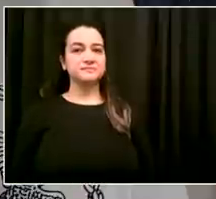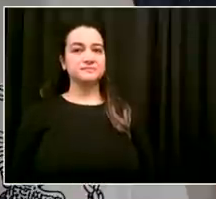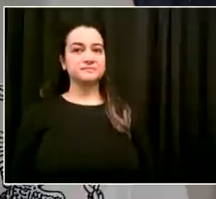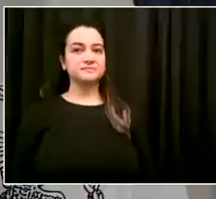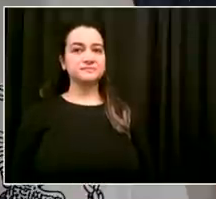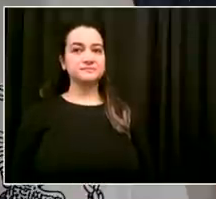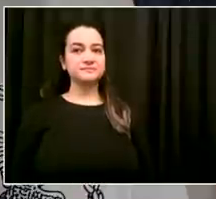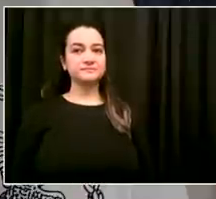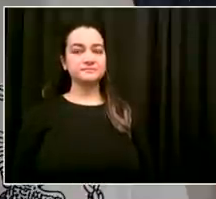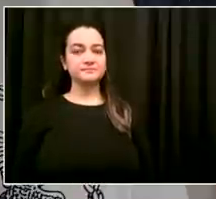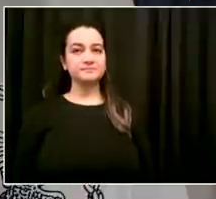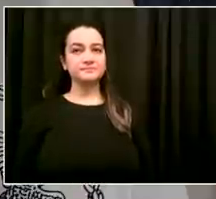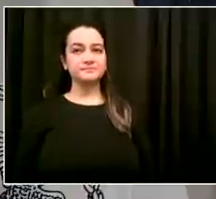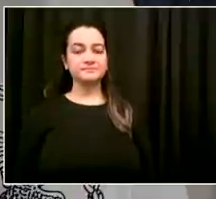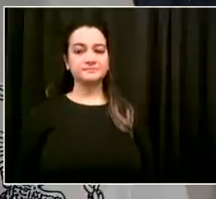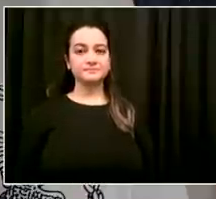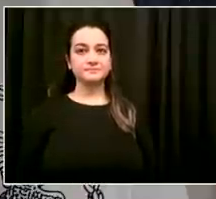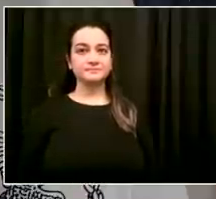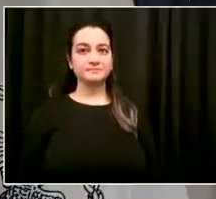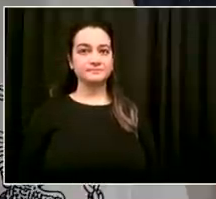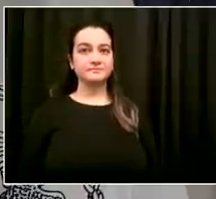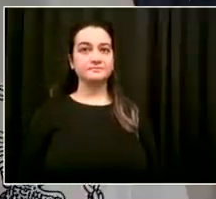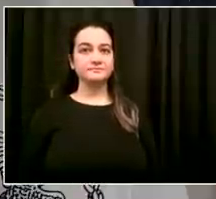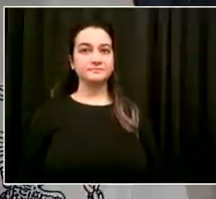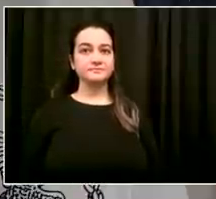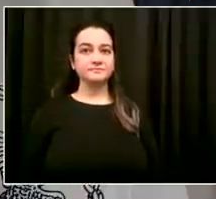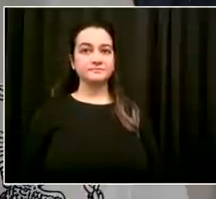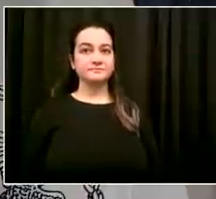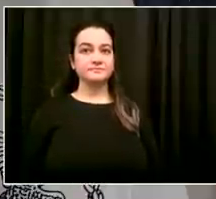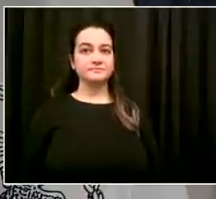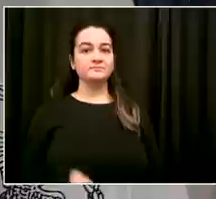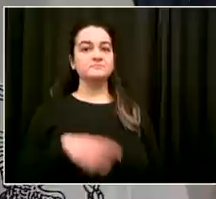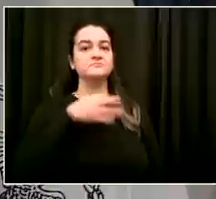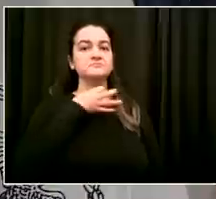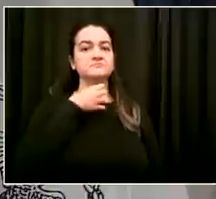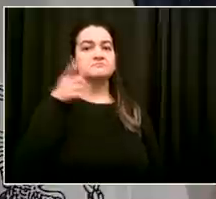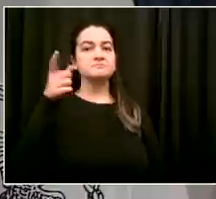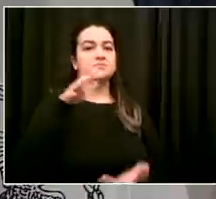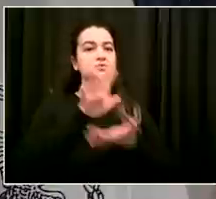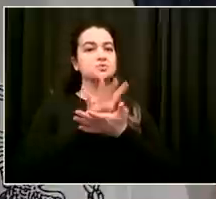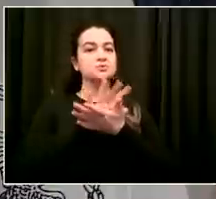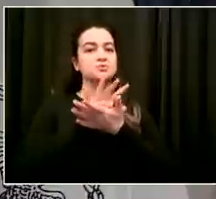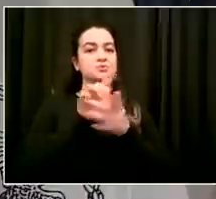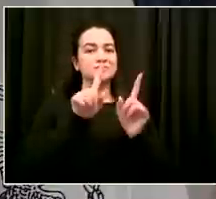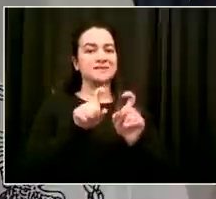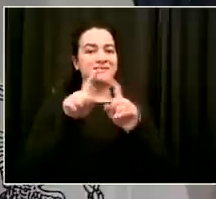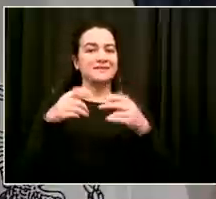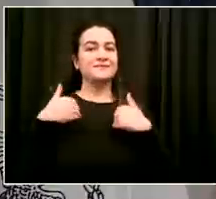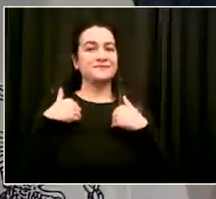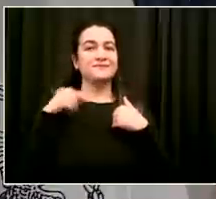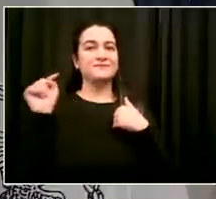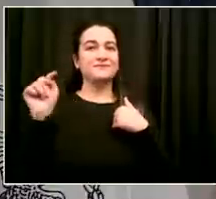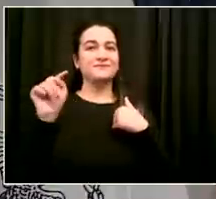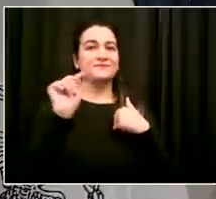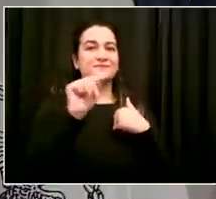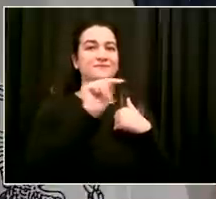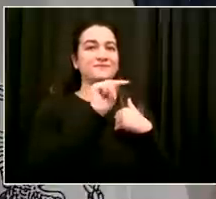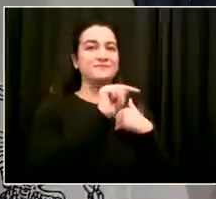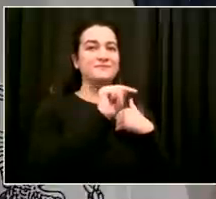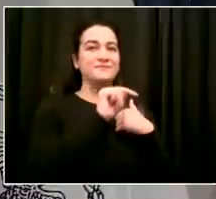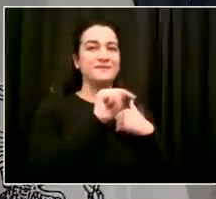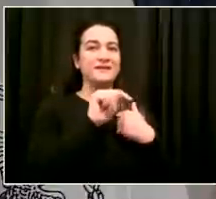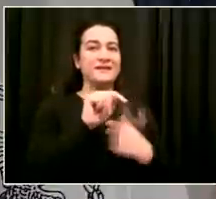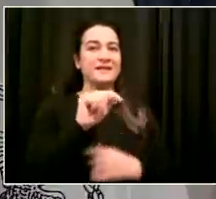go on. I'm just wondering, just given your previous stance on the test, did you ask the governor or anyone in the legislature